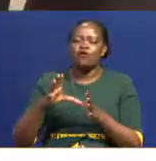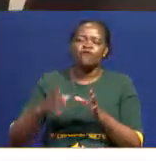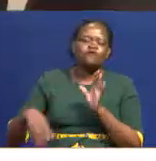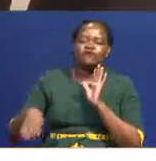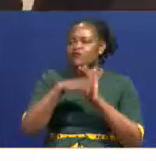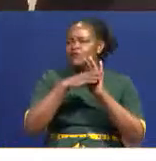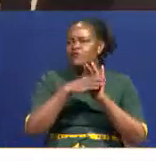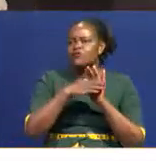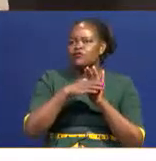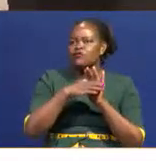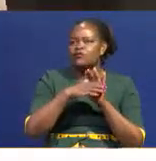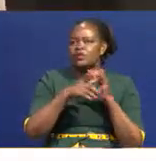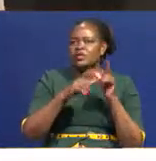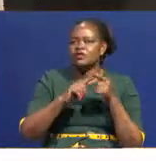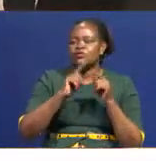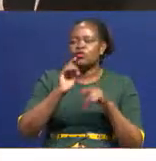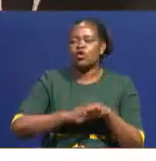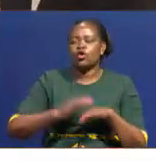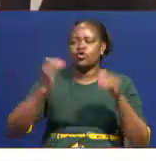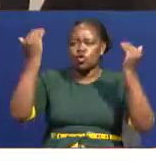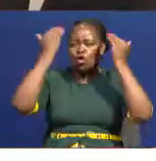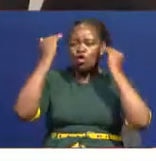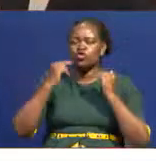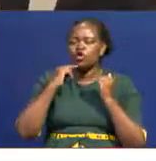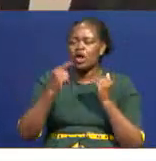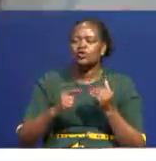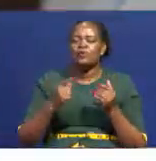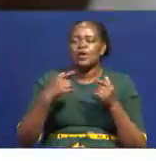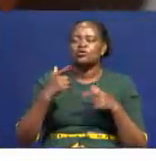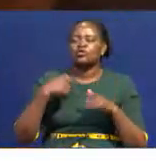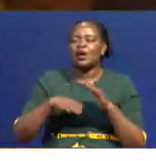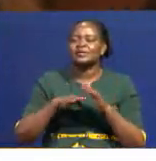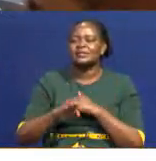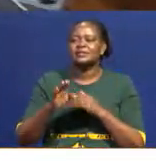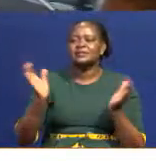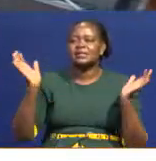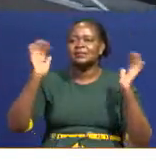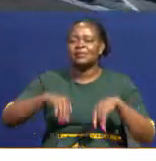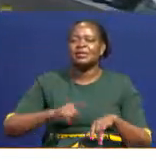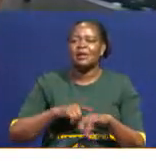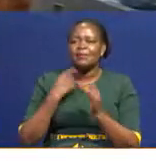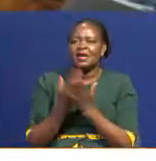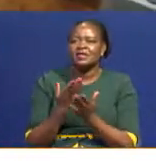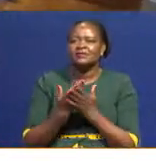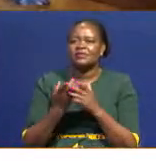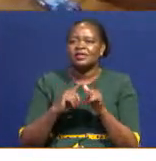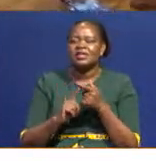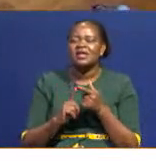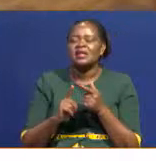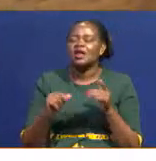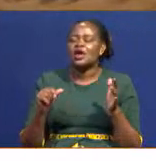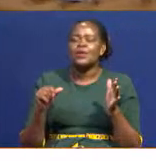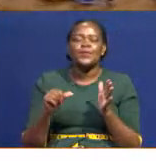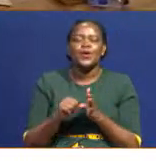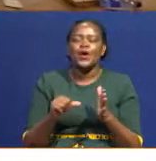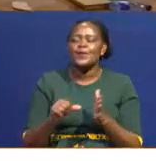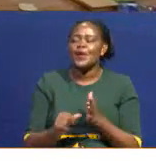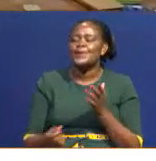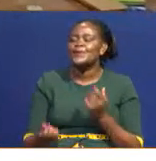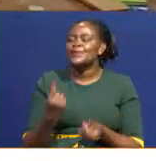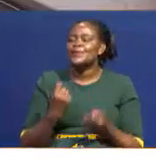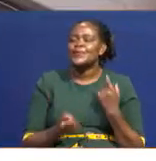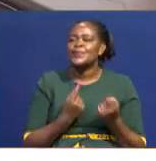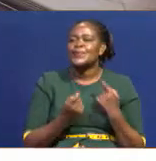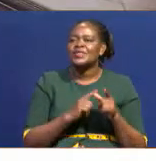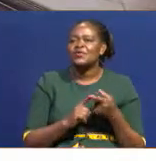chambers, forcing them to get a court order to be allowed to access the assembly. Upon their arrival is when the fight ensued,